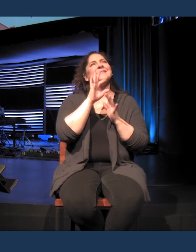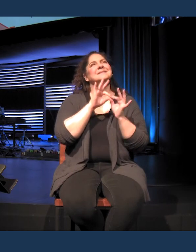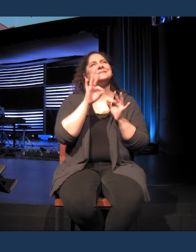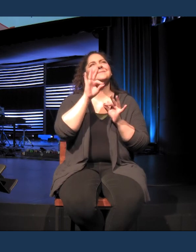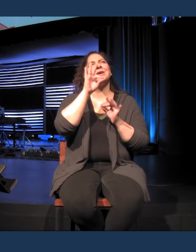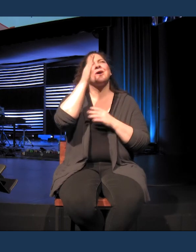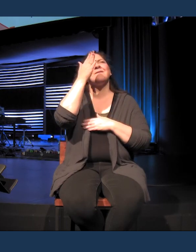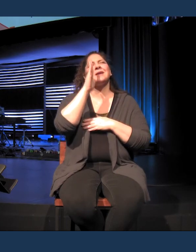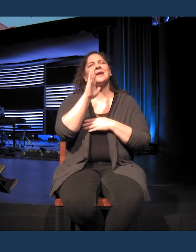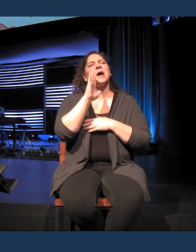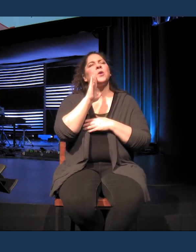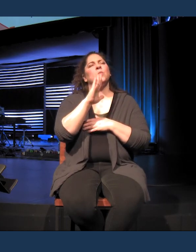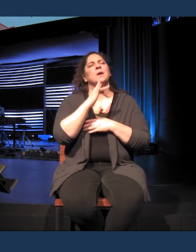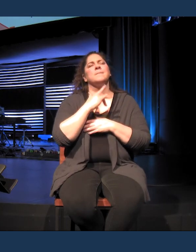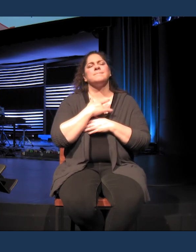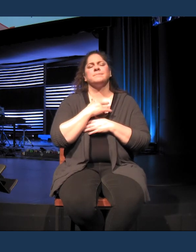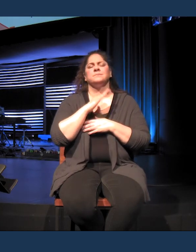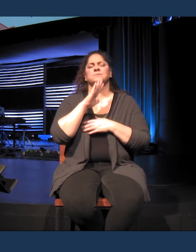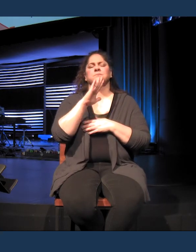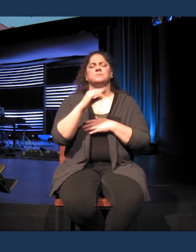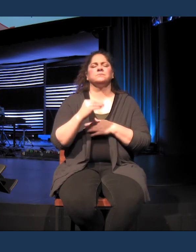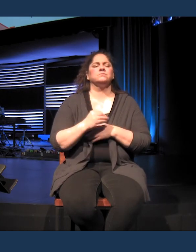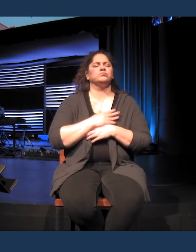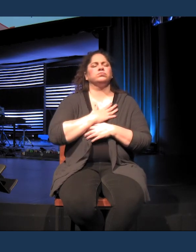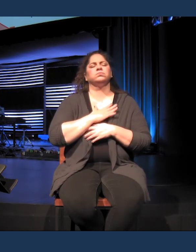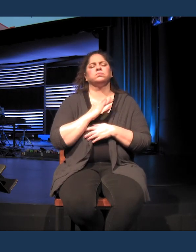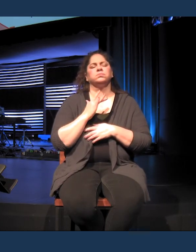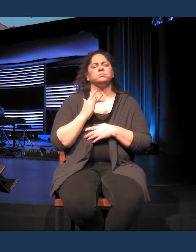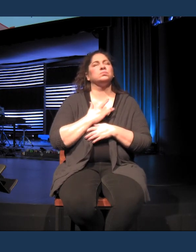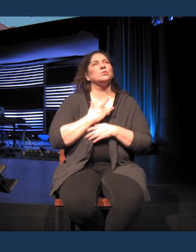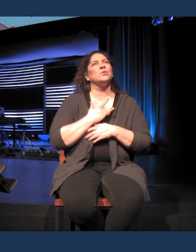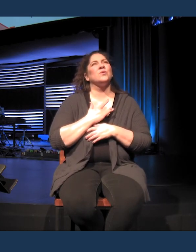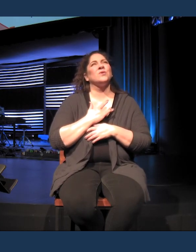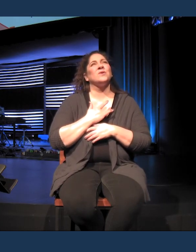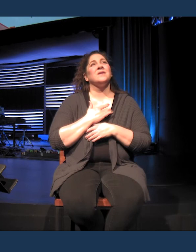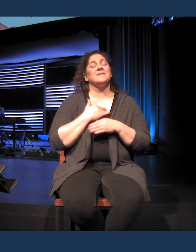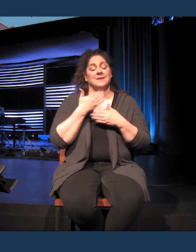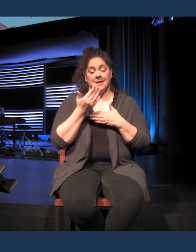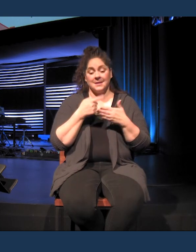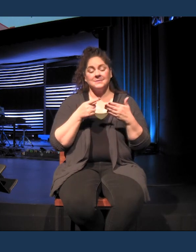word and make it alive to us. And over these next few weeks,